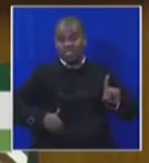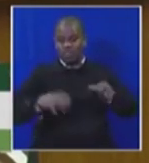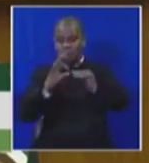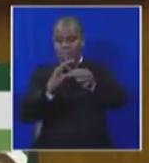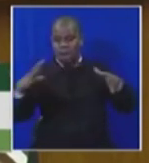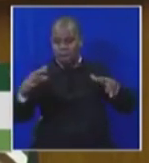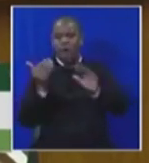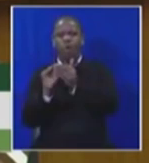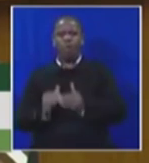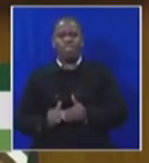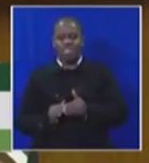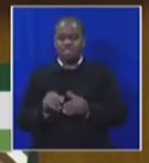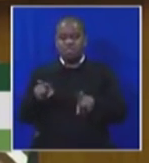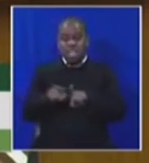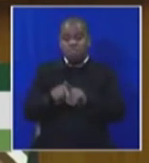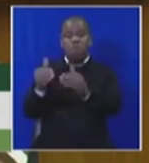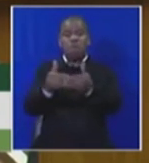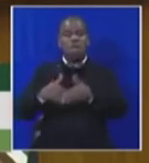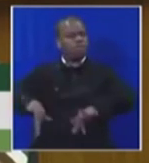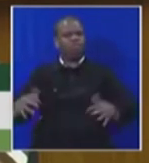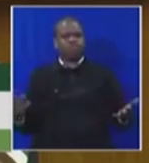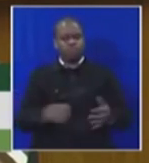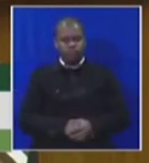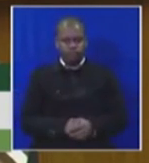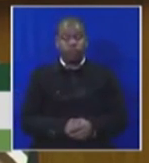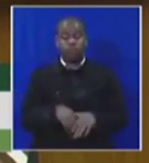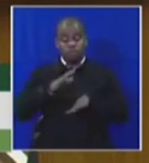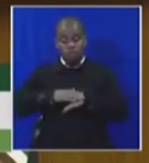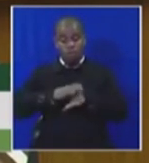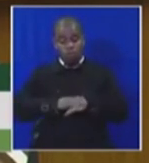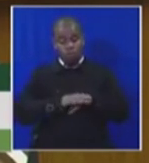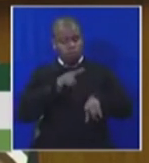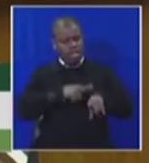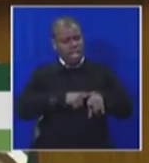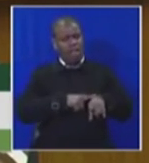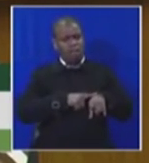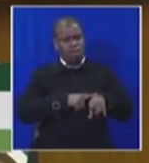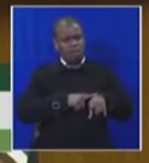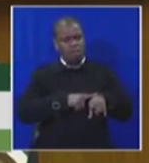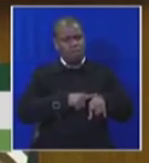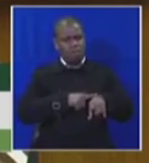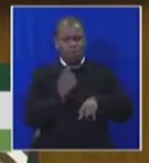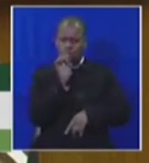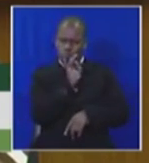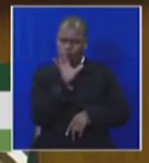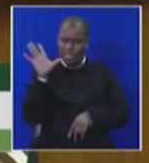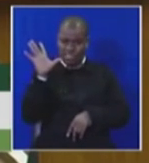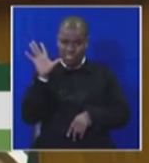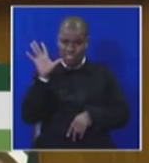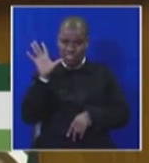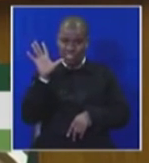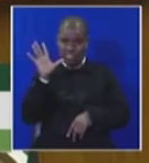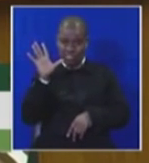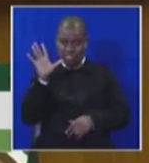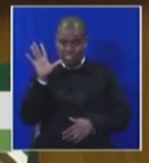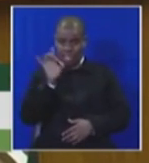but simply does not care about young people. The only time the President mentioned young people was when he asked us to register to vote. This